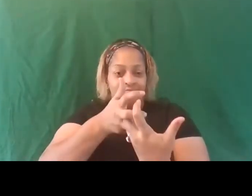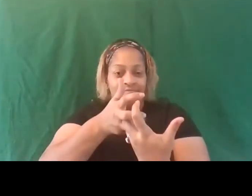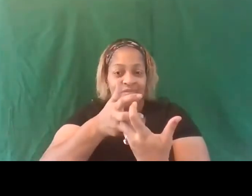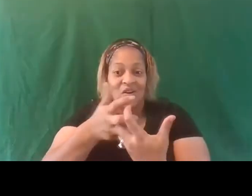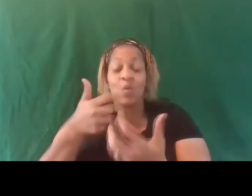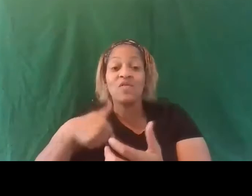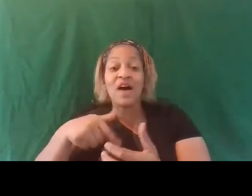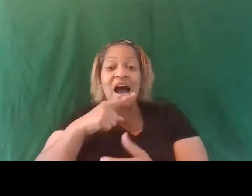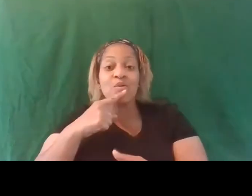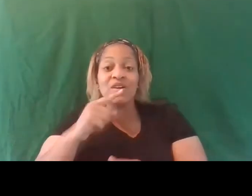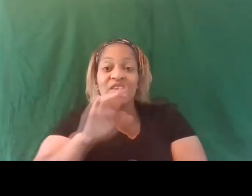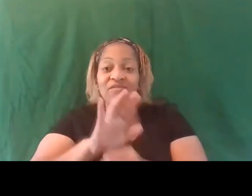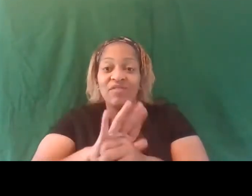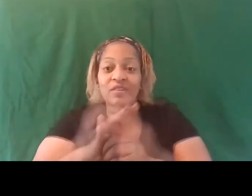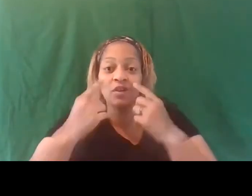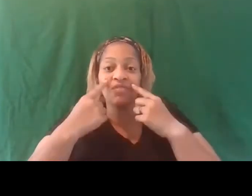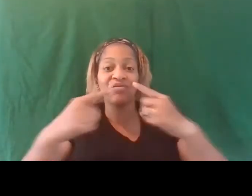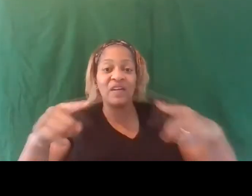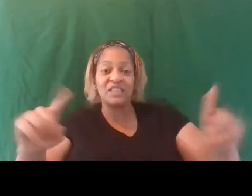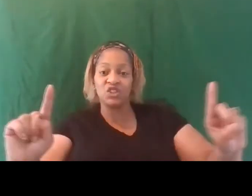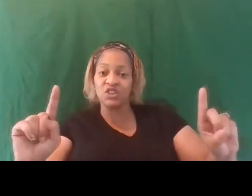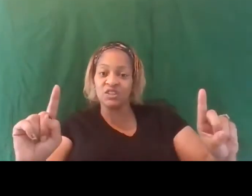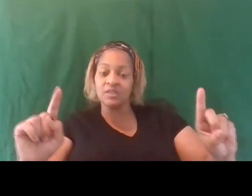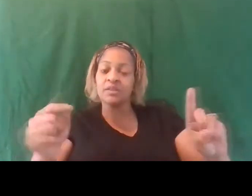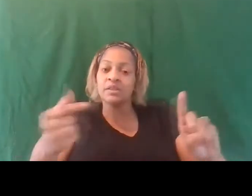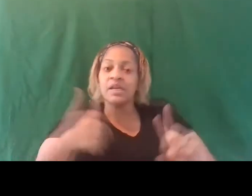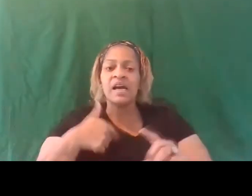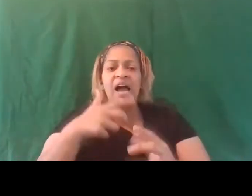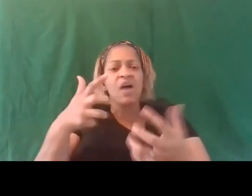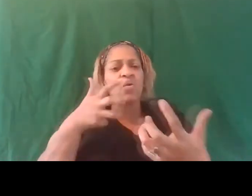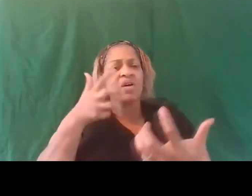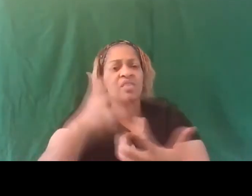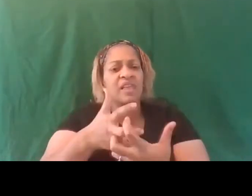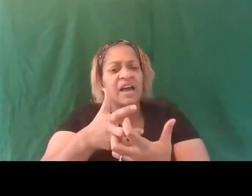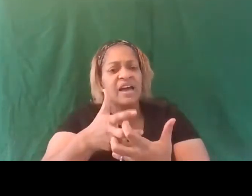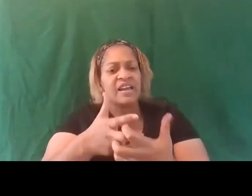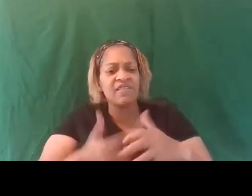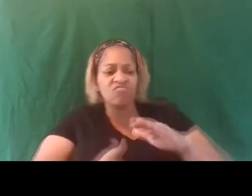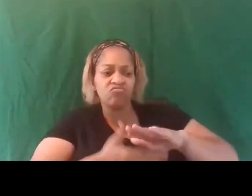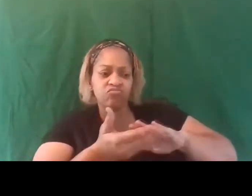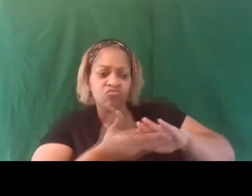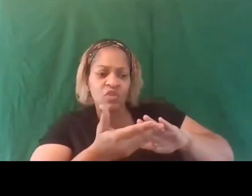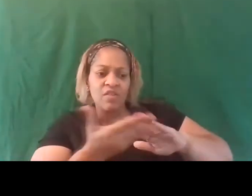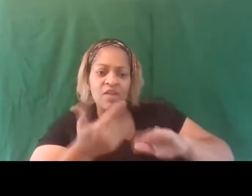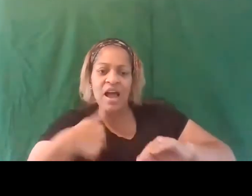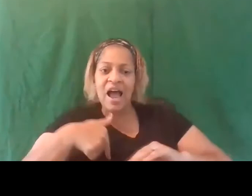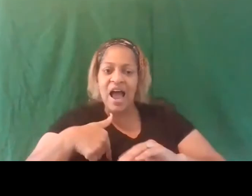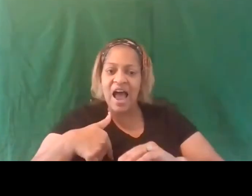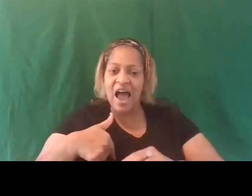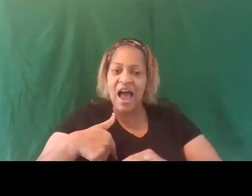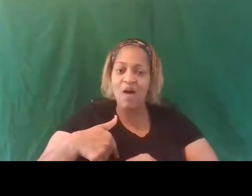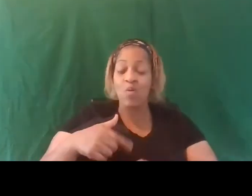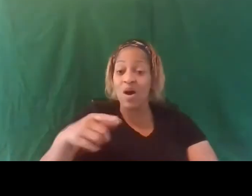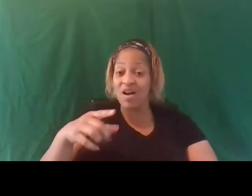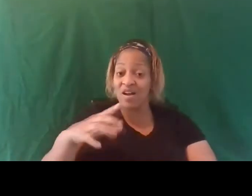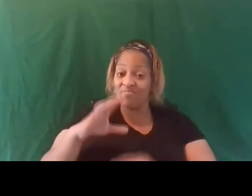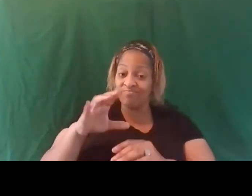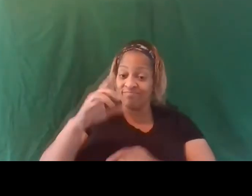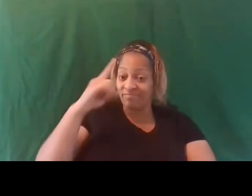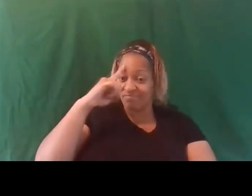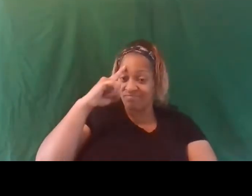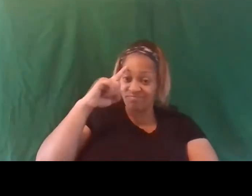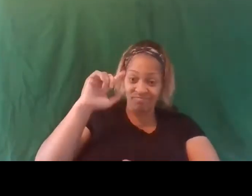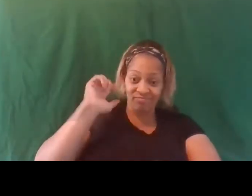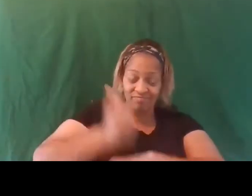conviction, aligning with and operating from this firmness of mind, this resoluteness